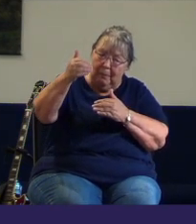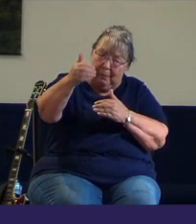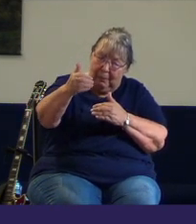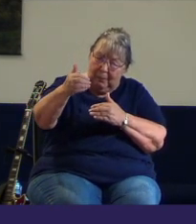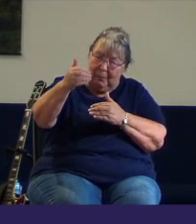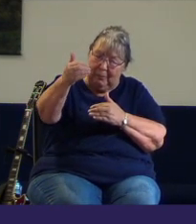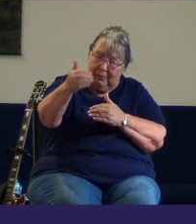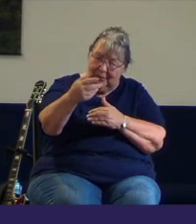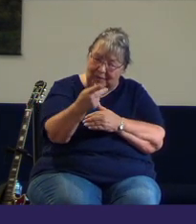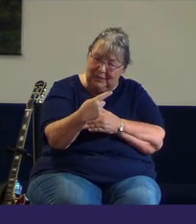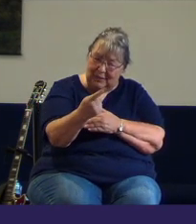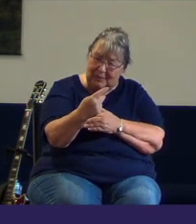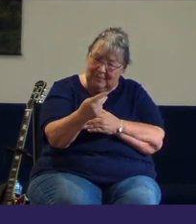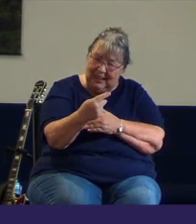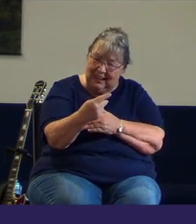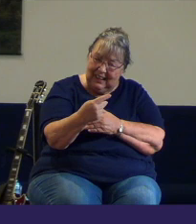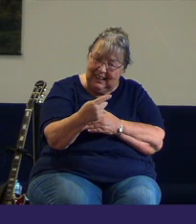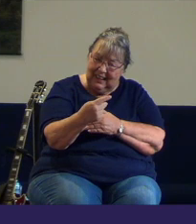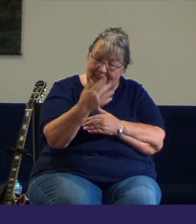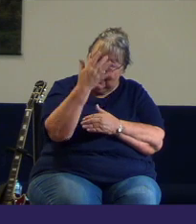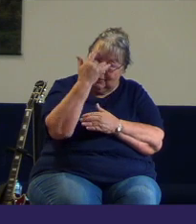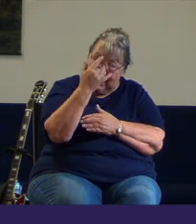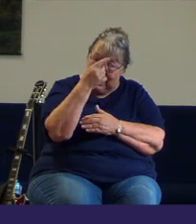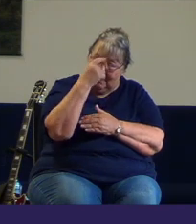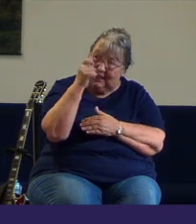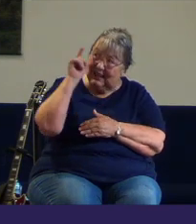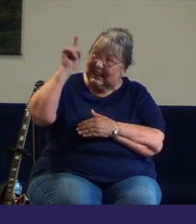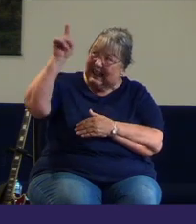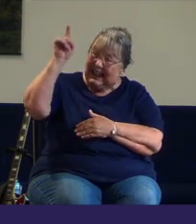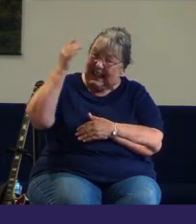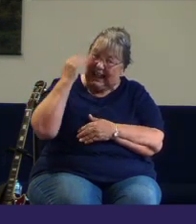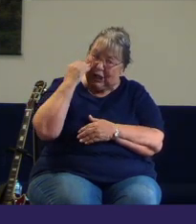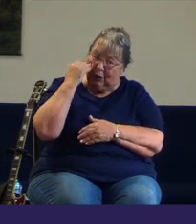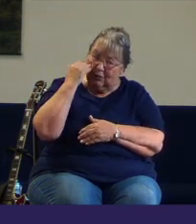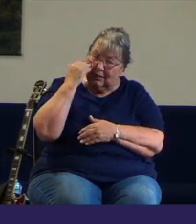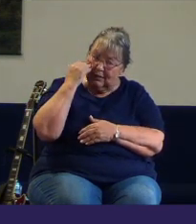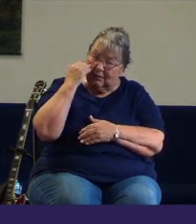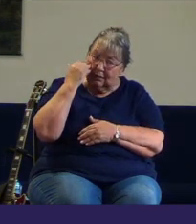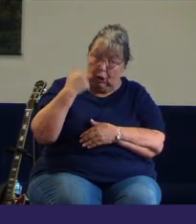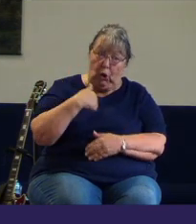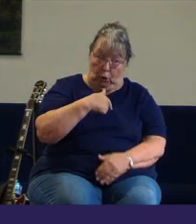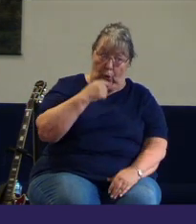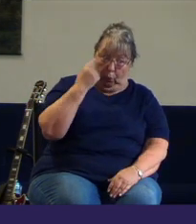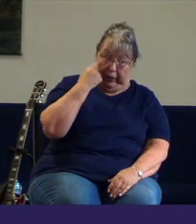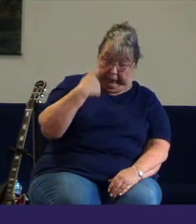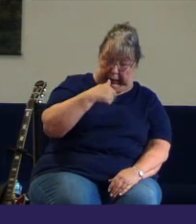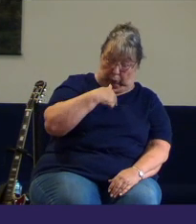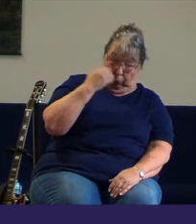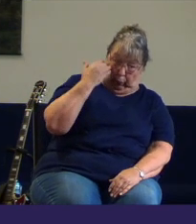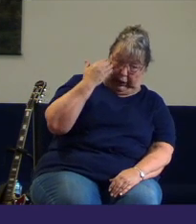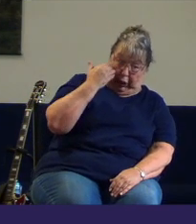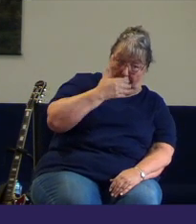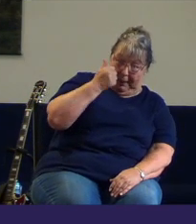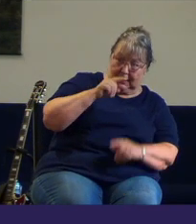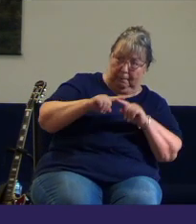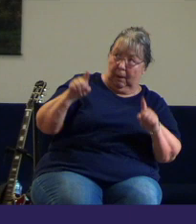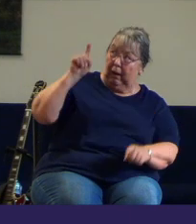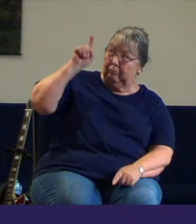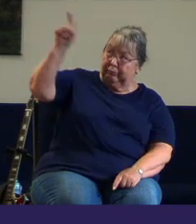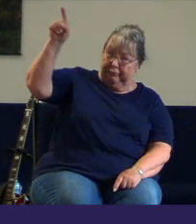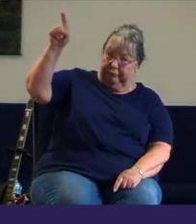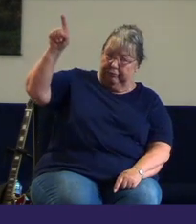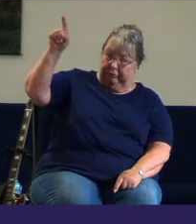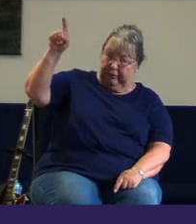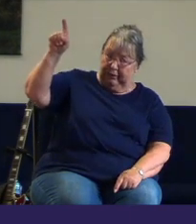says, let's do it this way, it's because he knows, though we might think we know. So what Simon and the others failed